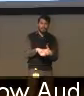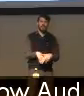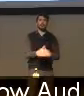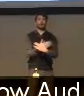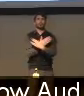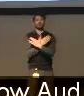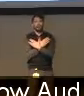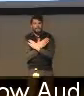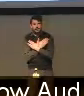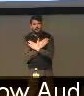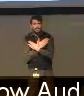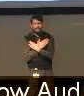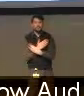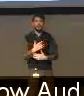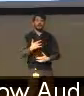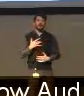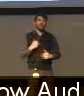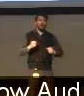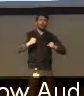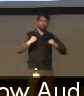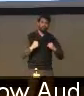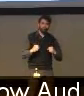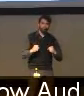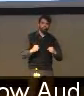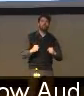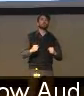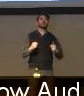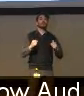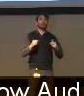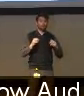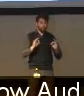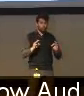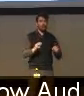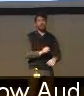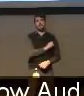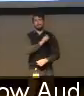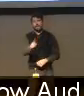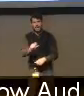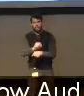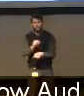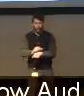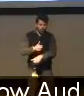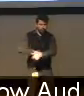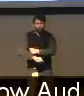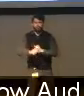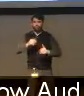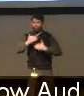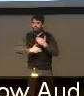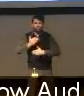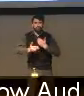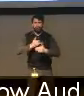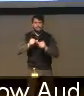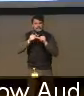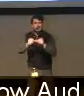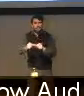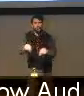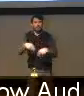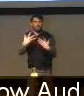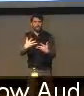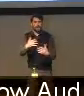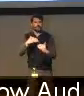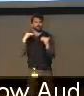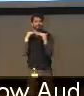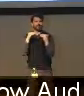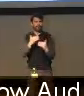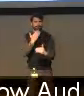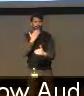to restore, so that when we come back to work, we're really able to continue to provide the level of care that we have been. So over the last week, I think you